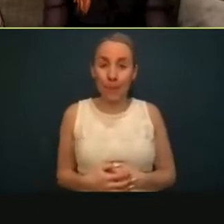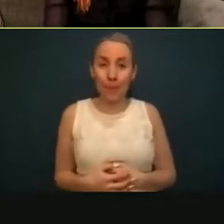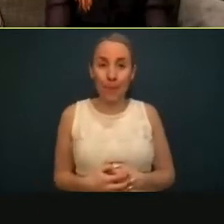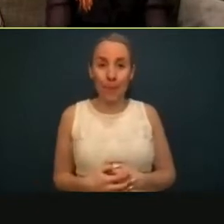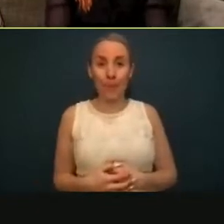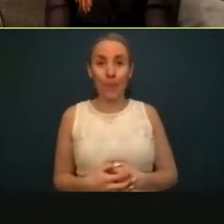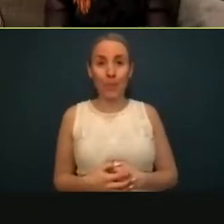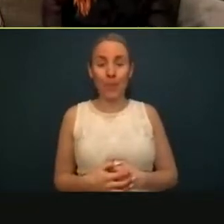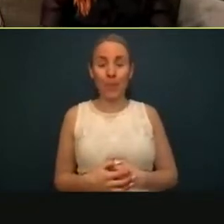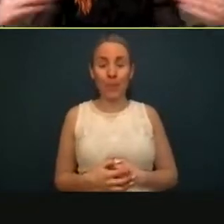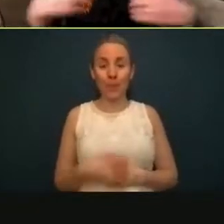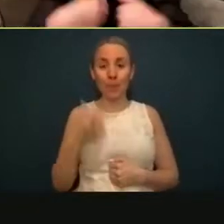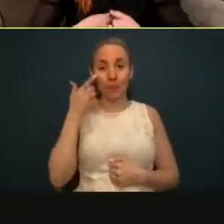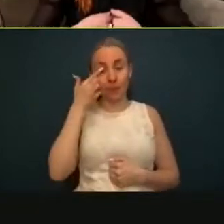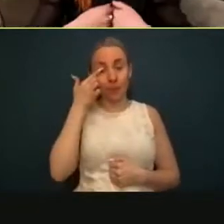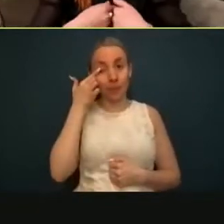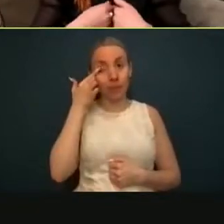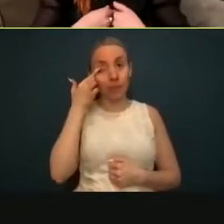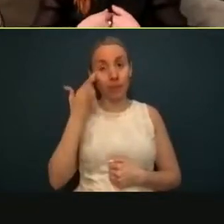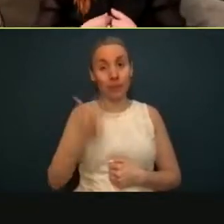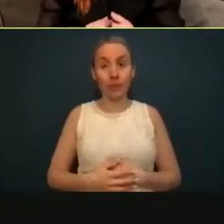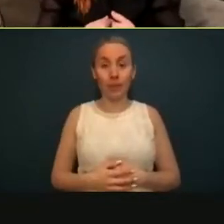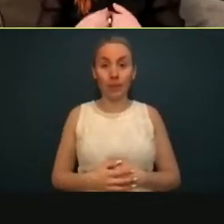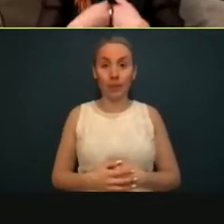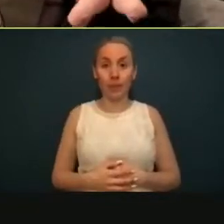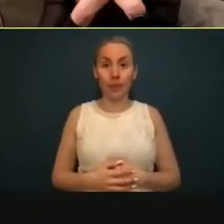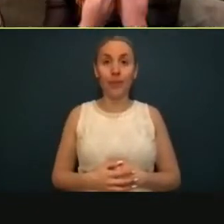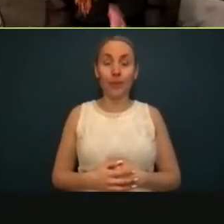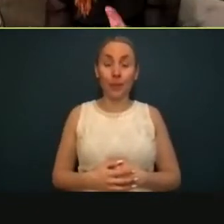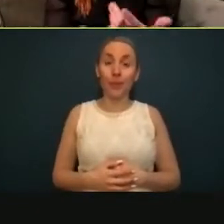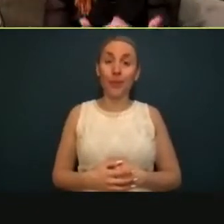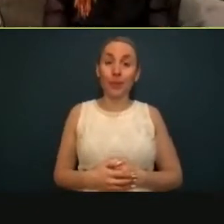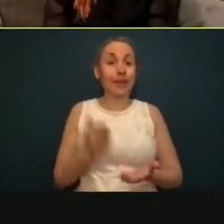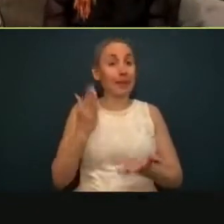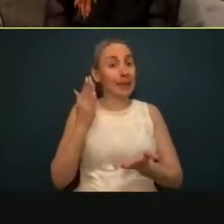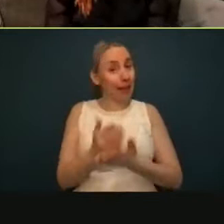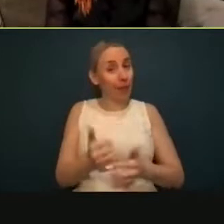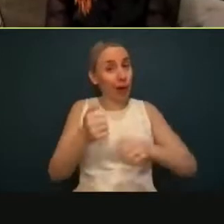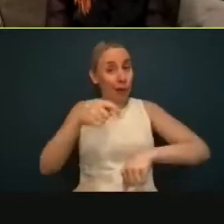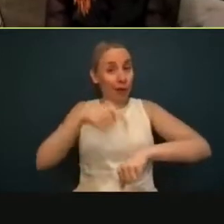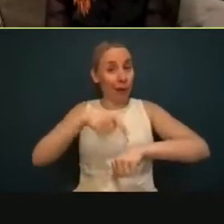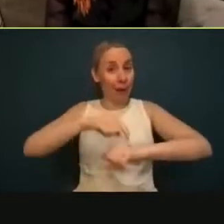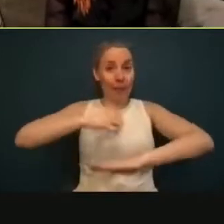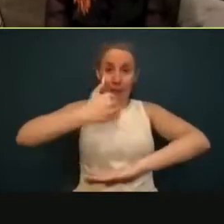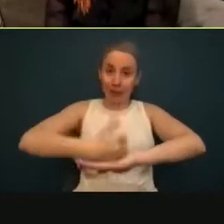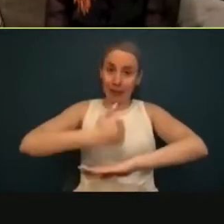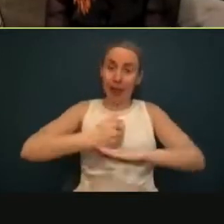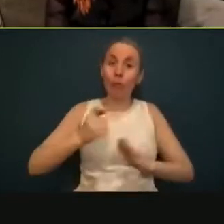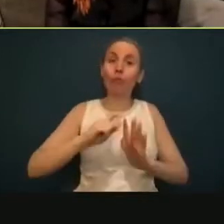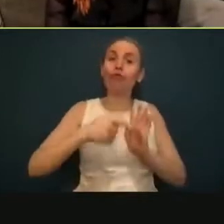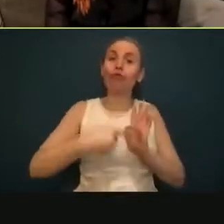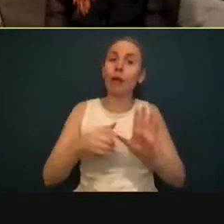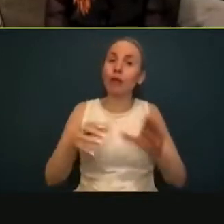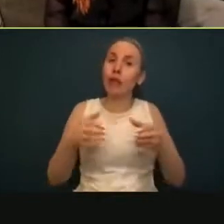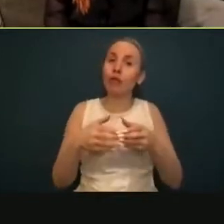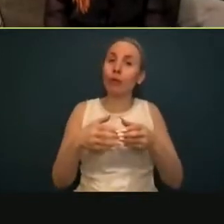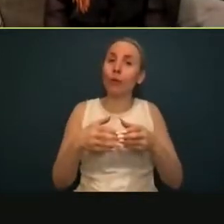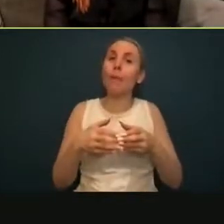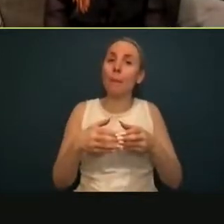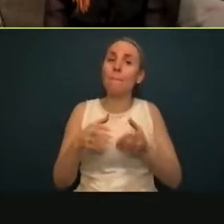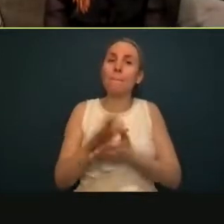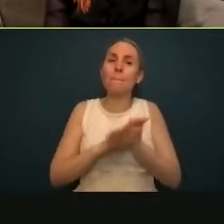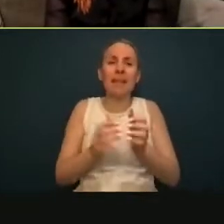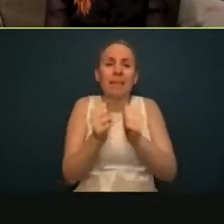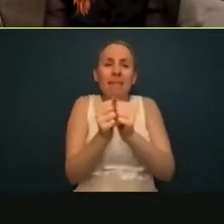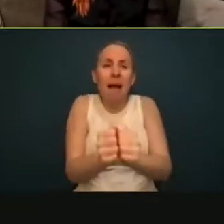was a time to kind of go within and look at what was missing and to bring something back into the world that was of value.